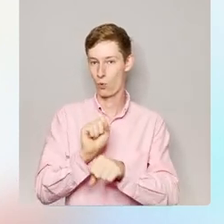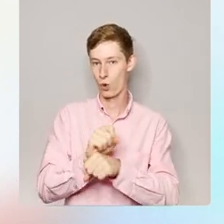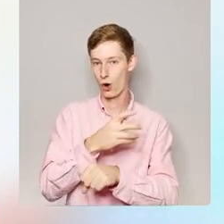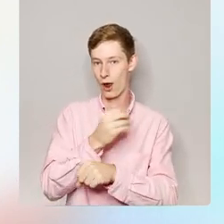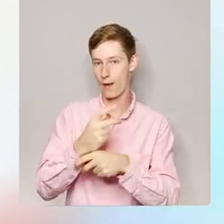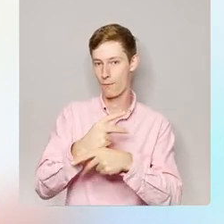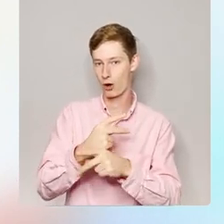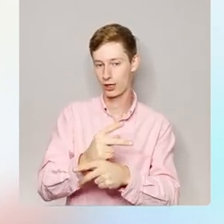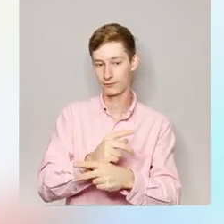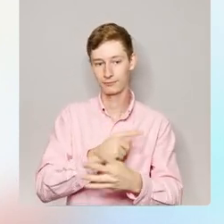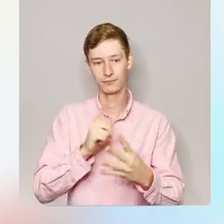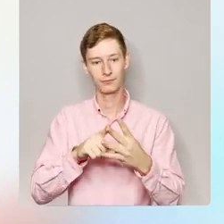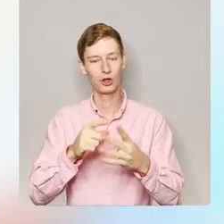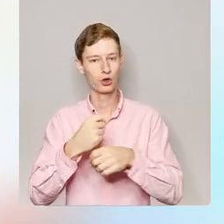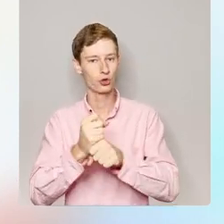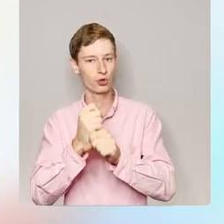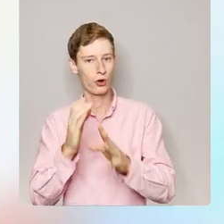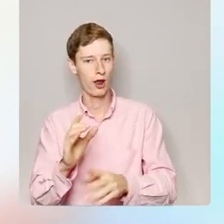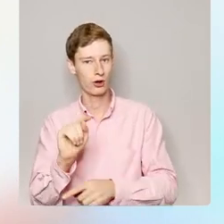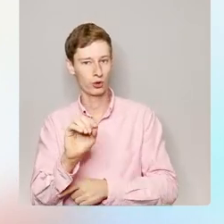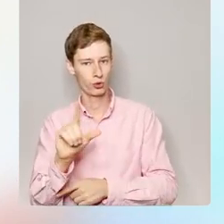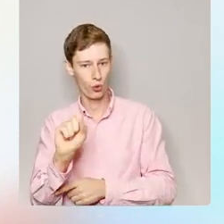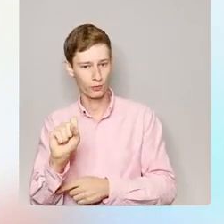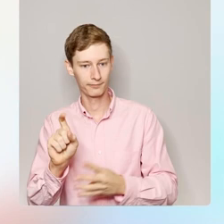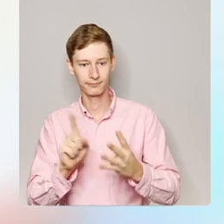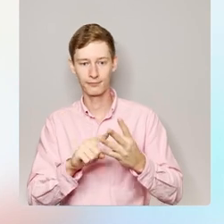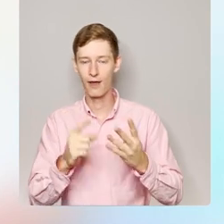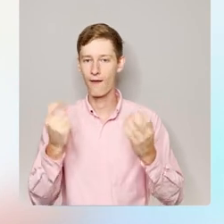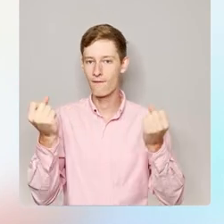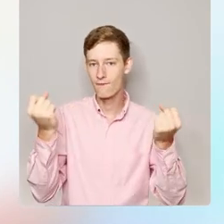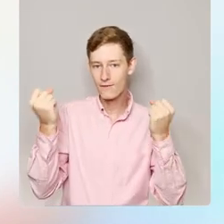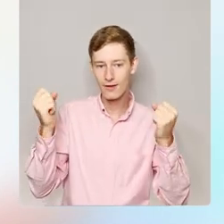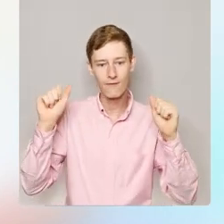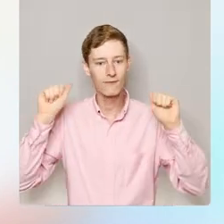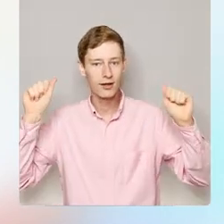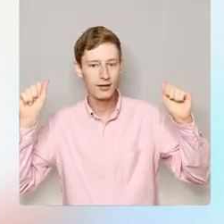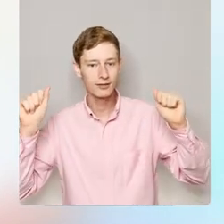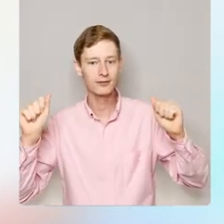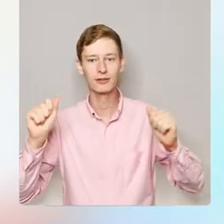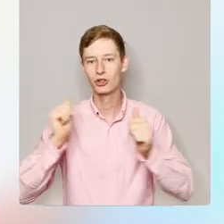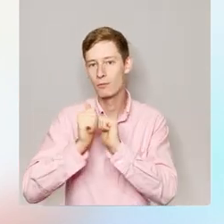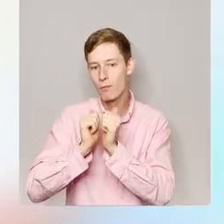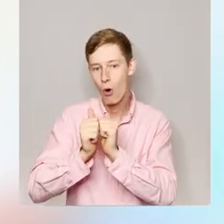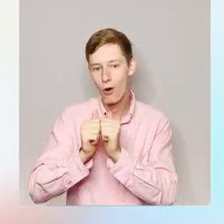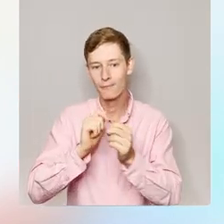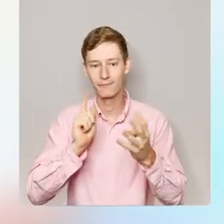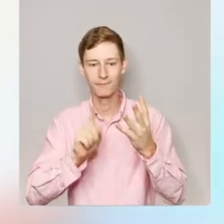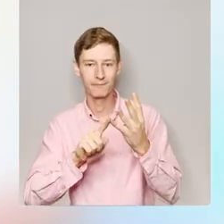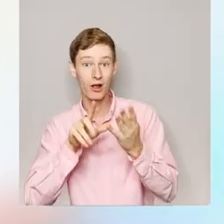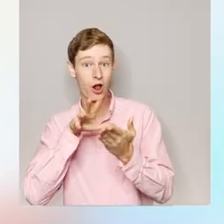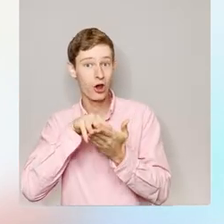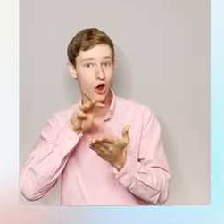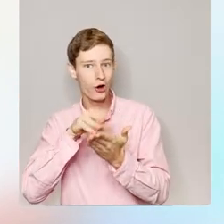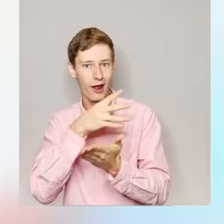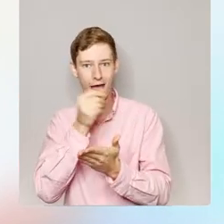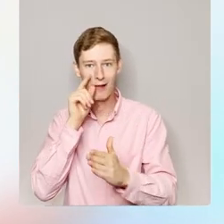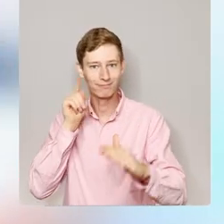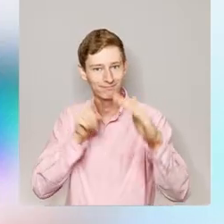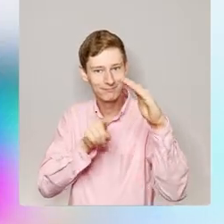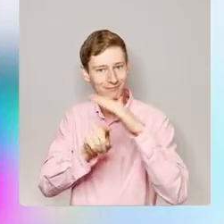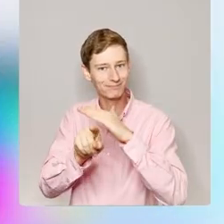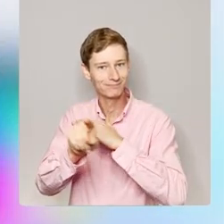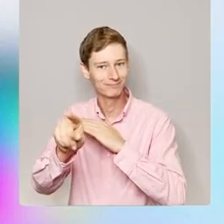tools. Two, creator tools. Three, fitness, wellness, and sports. And finally, learning and exploration.